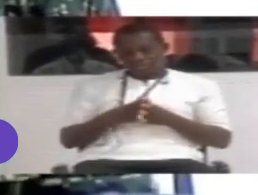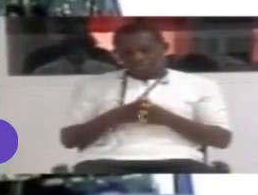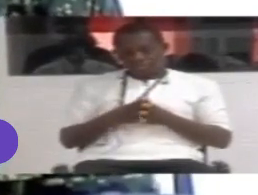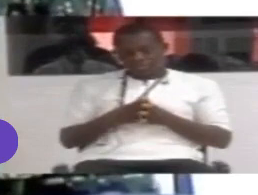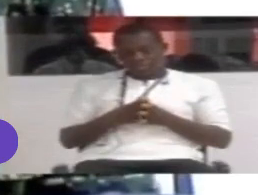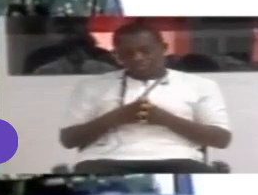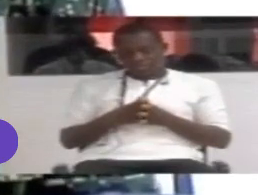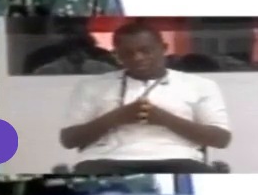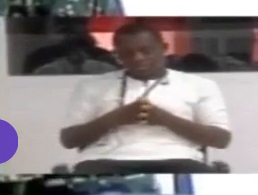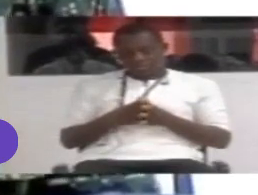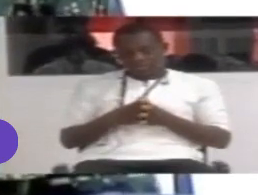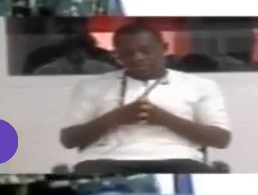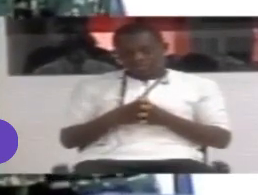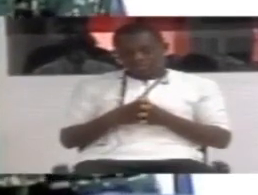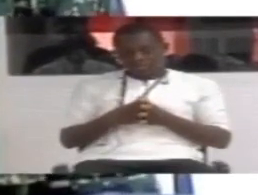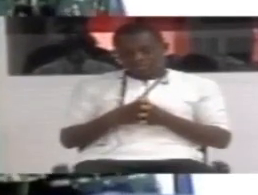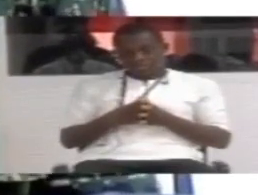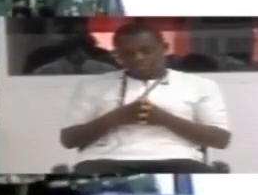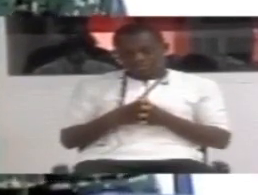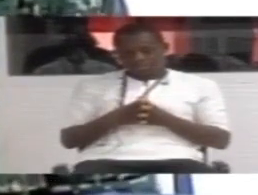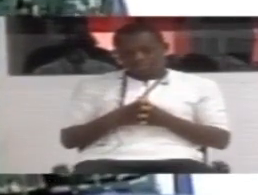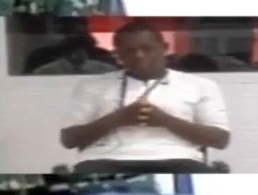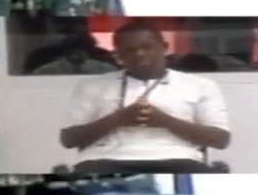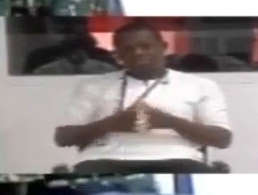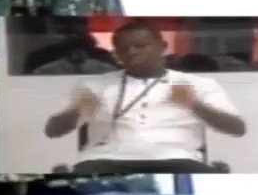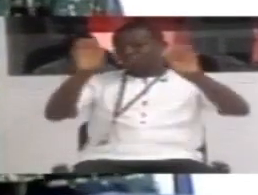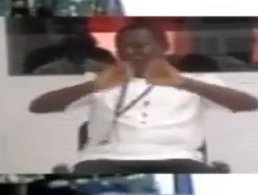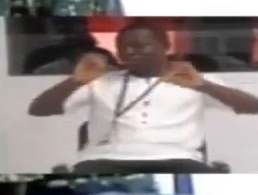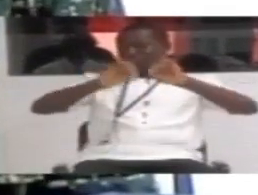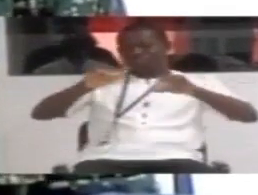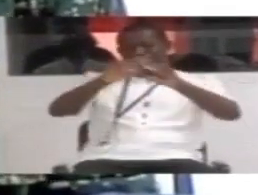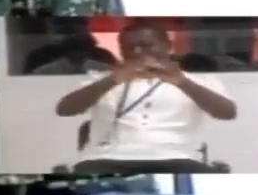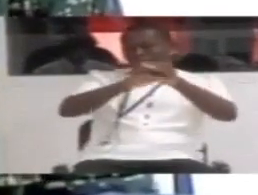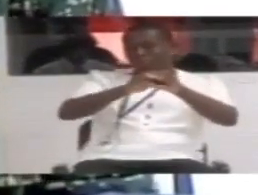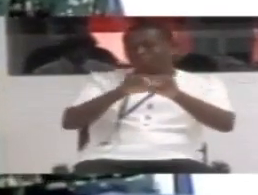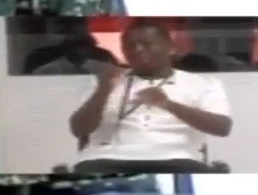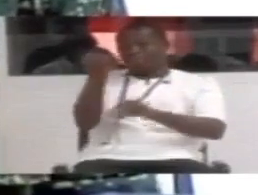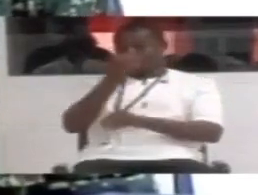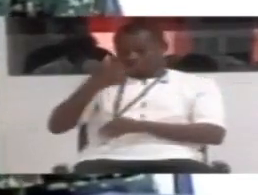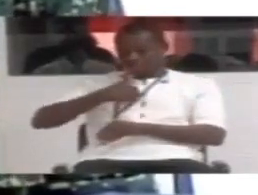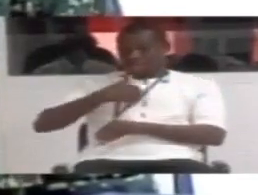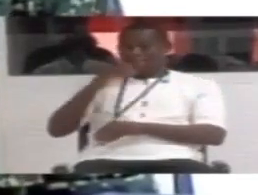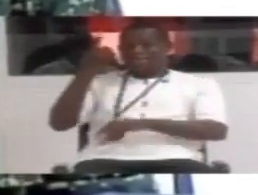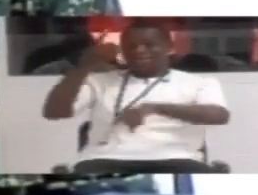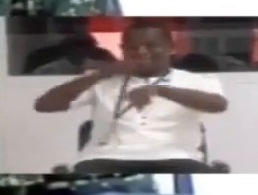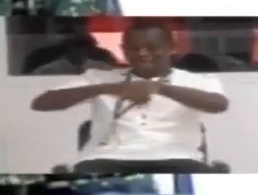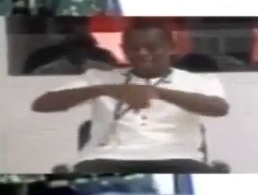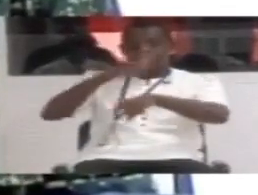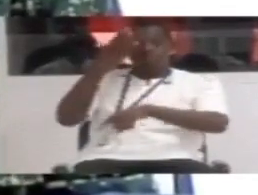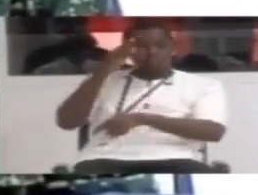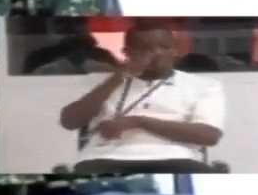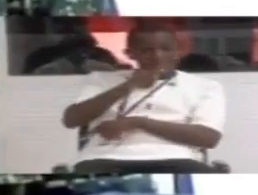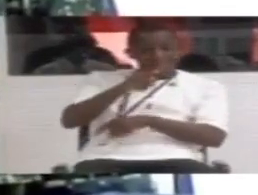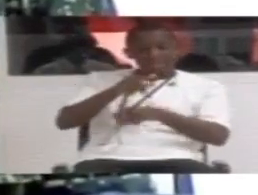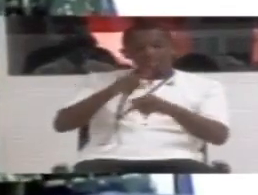ndax mask yoyu ci lañ bokka pour sol ko. Bokkuñ fa xon ndax te man bes bobu la xamne patrol team bi am nañ ay